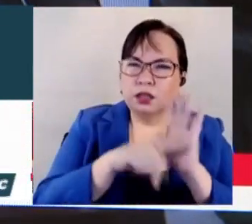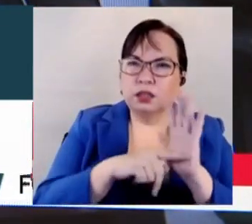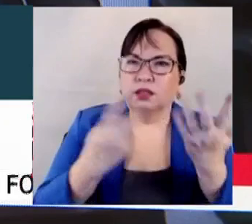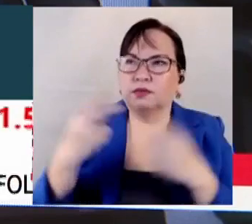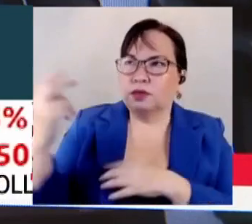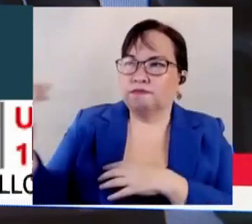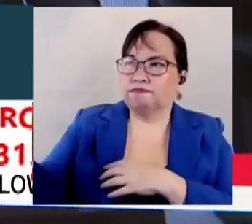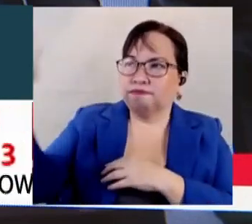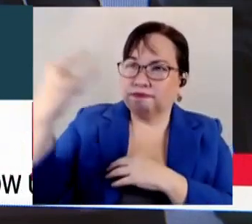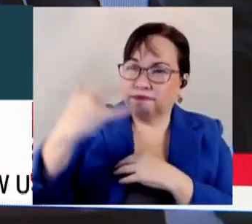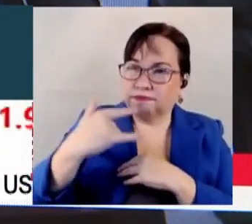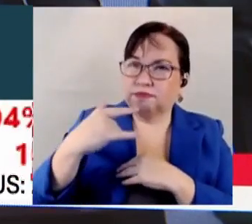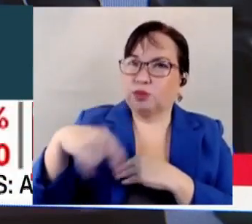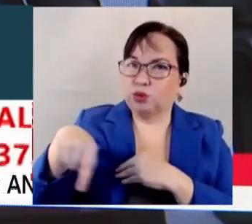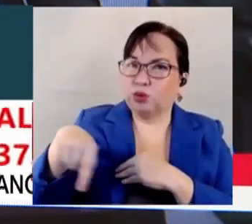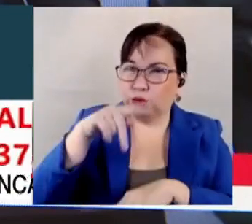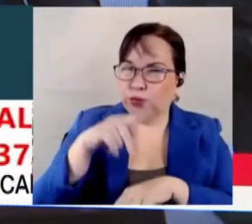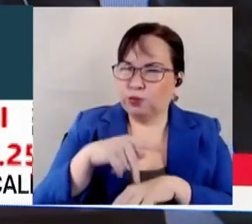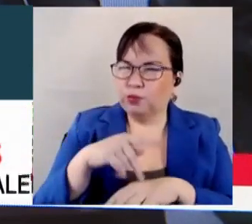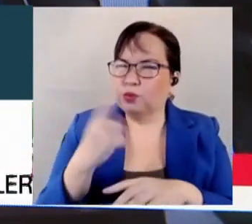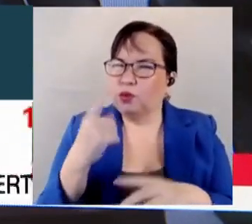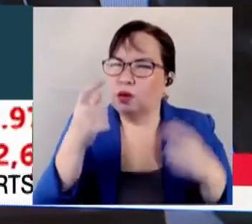under moderate risk classification.